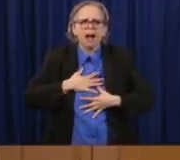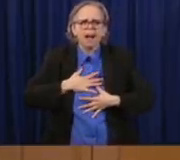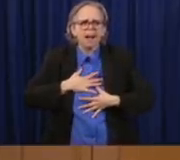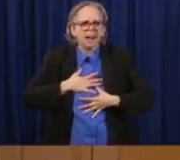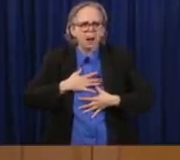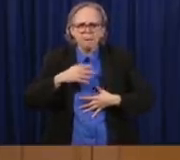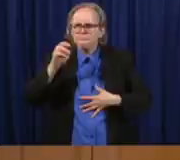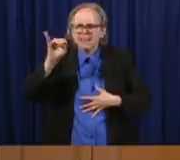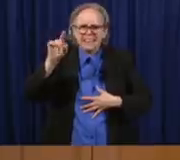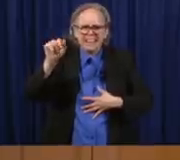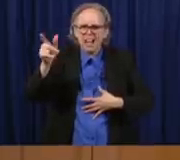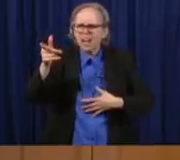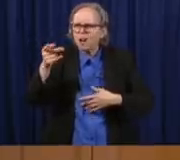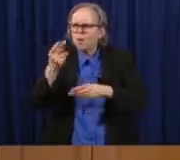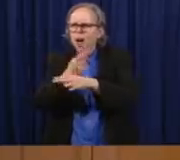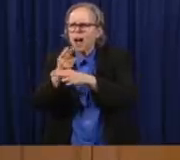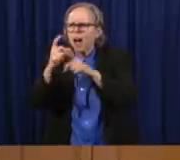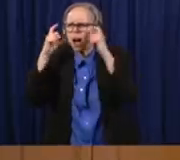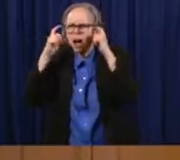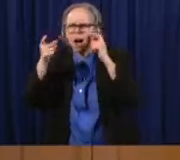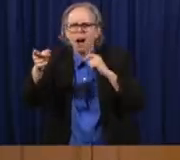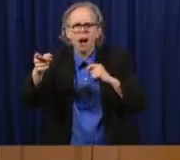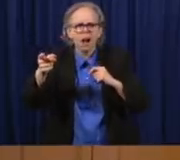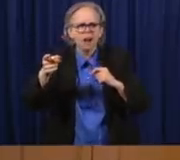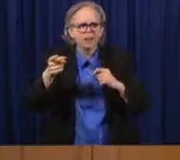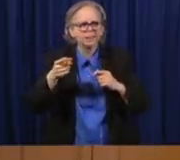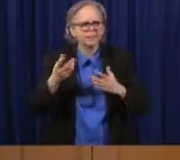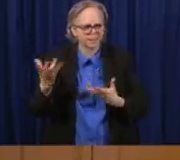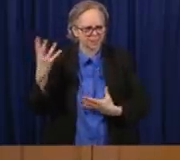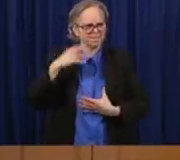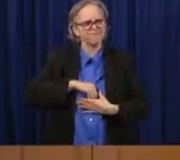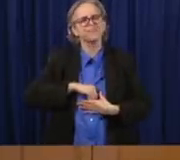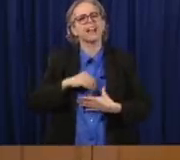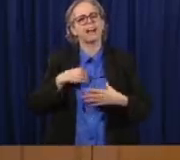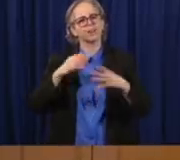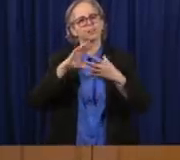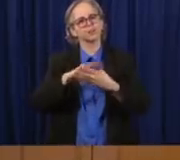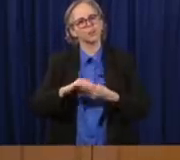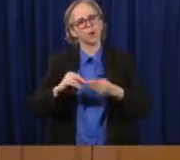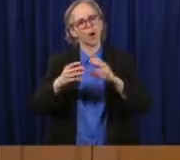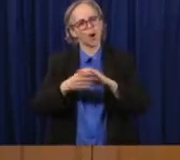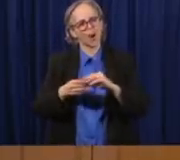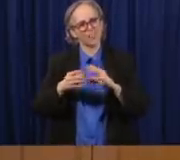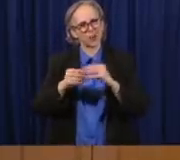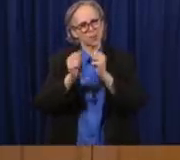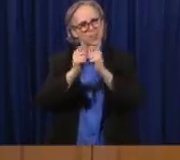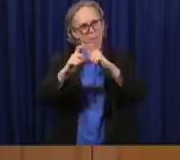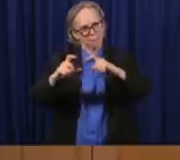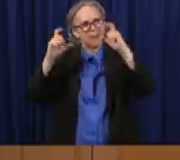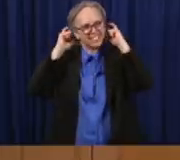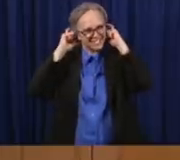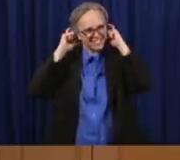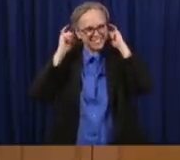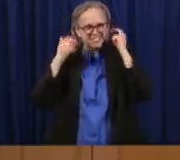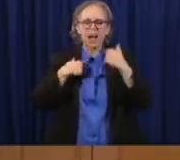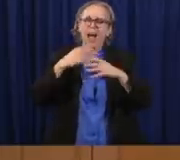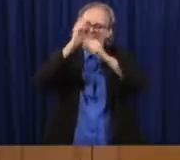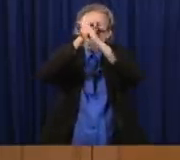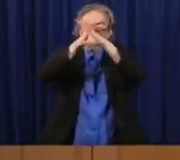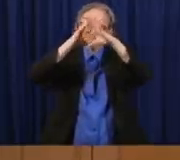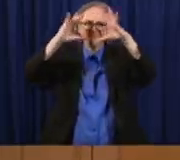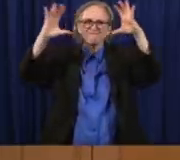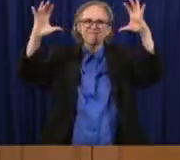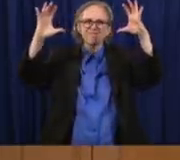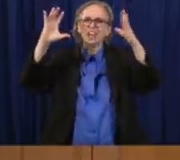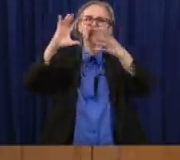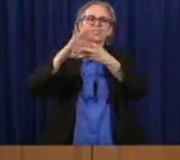wear, they're starting to have stories behind them. I'm almost imagining a storyboard behind each and every one of these. This